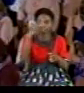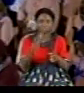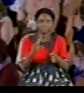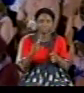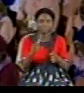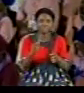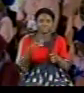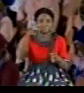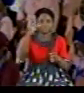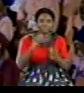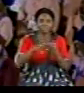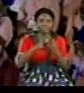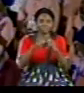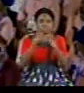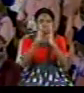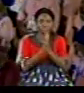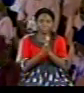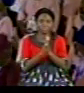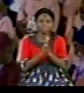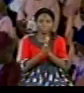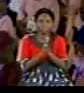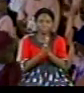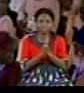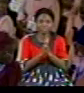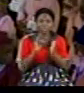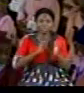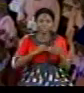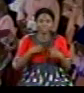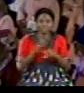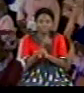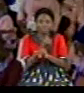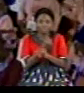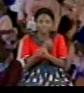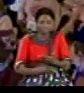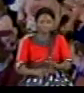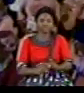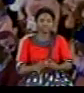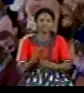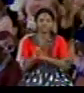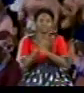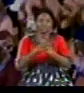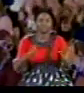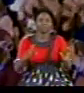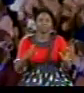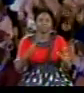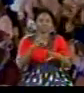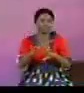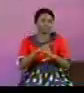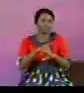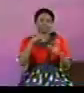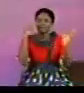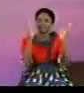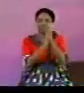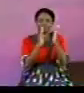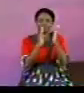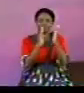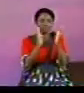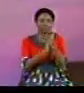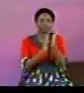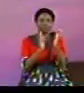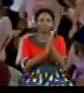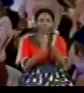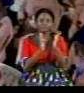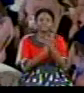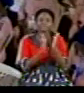to pray, safe delivery, freedom from hold all your the problems, hands together. Experience. We shall follow up